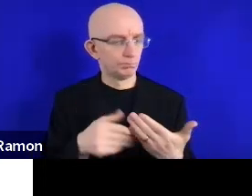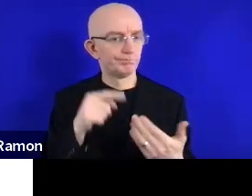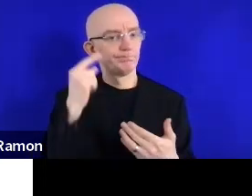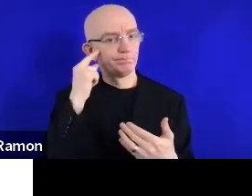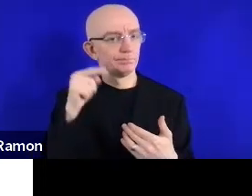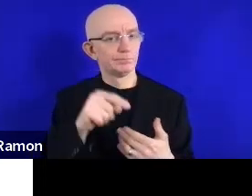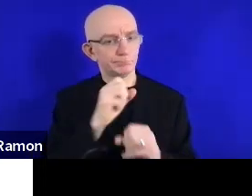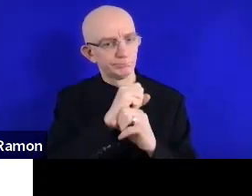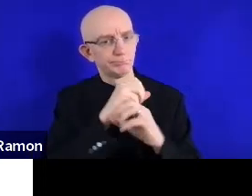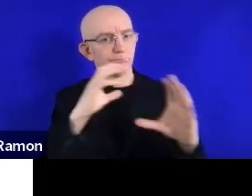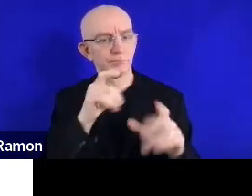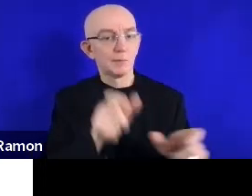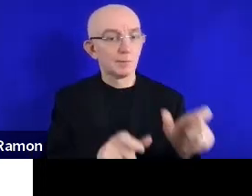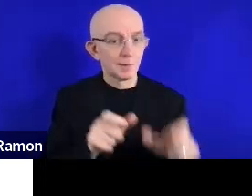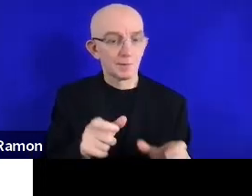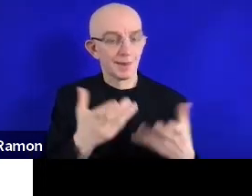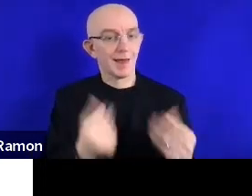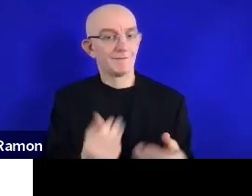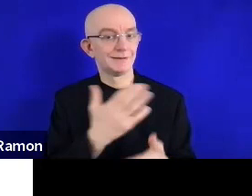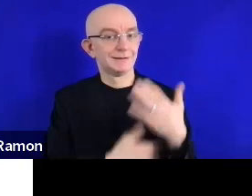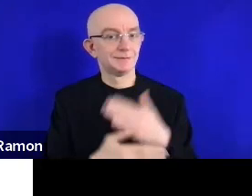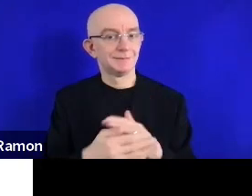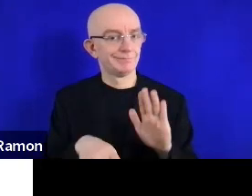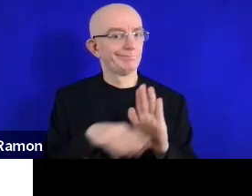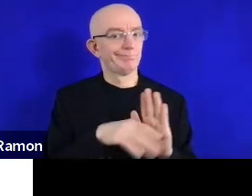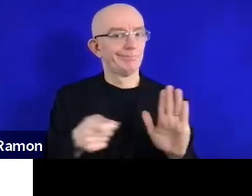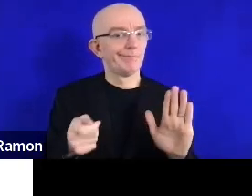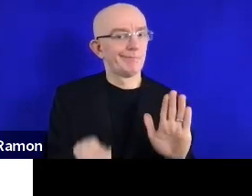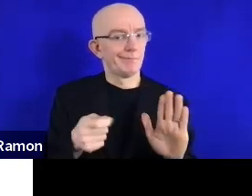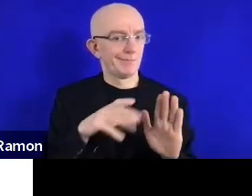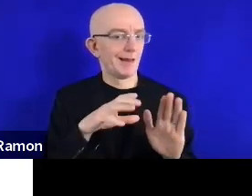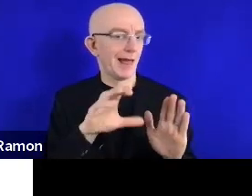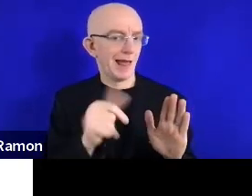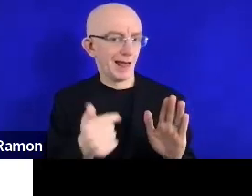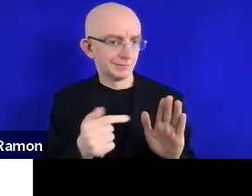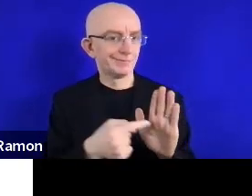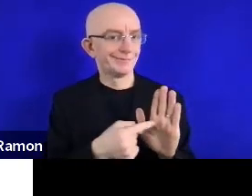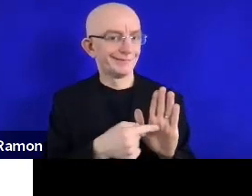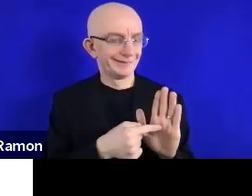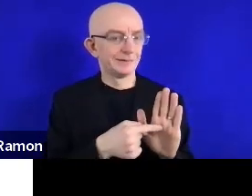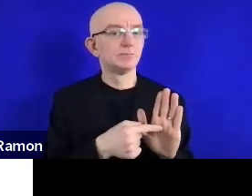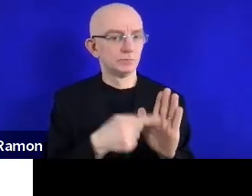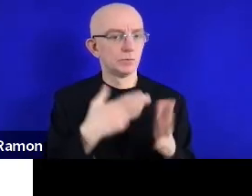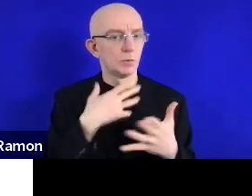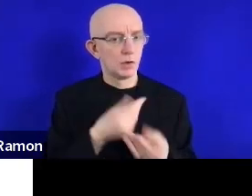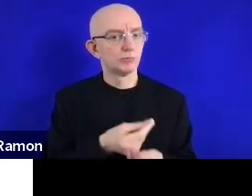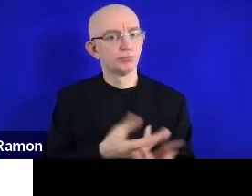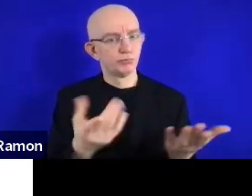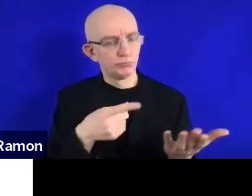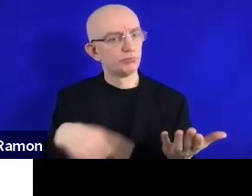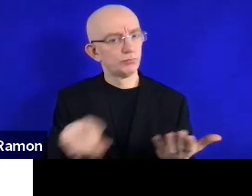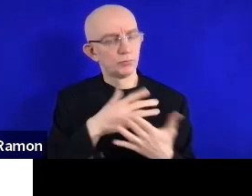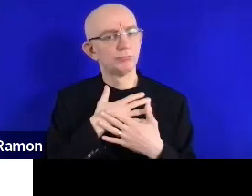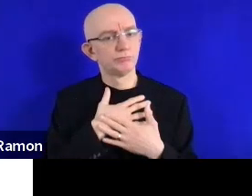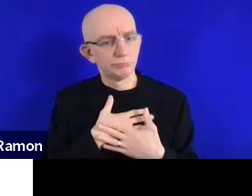needs of persons with disabilities. We have had to revise a big fund called the National Social